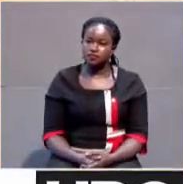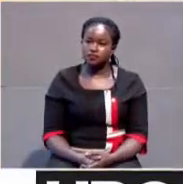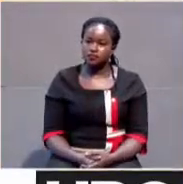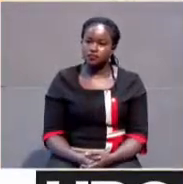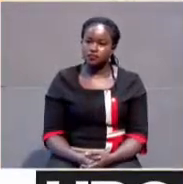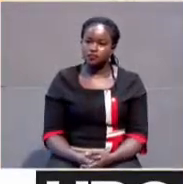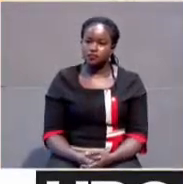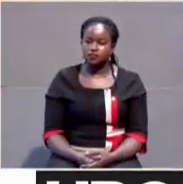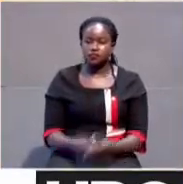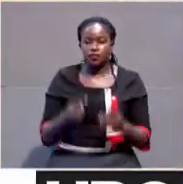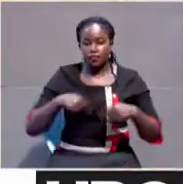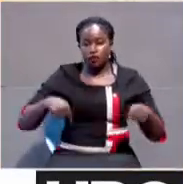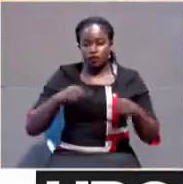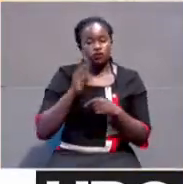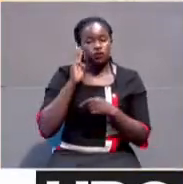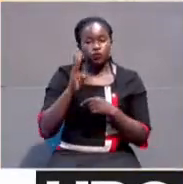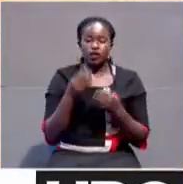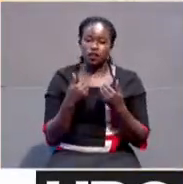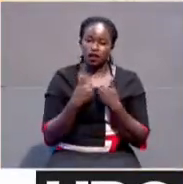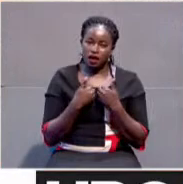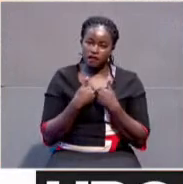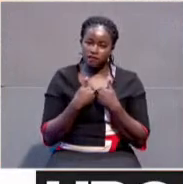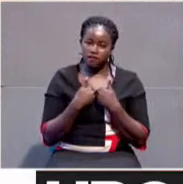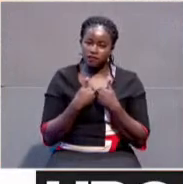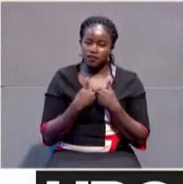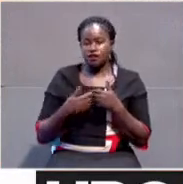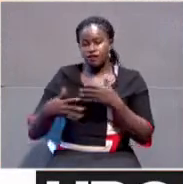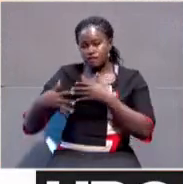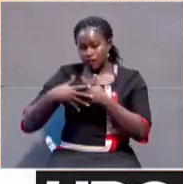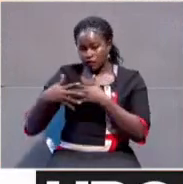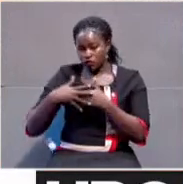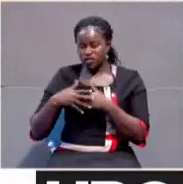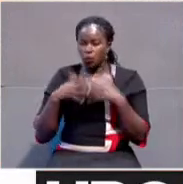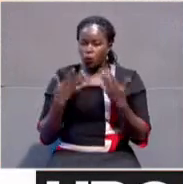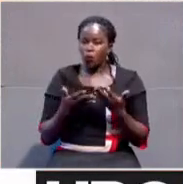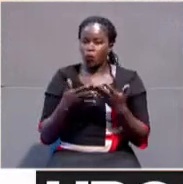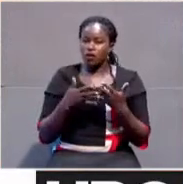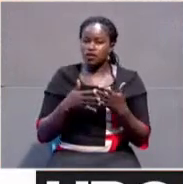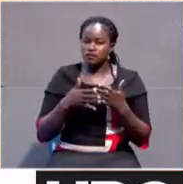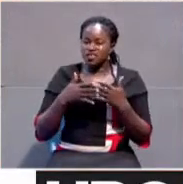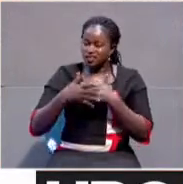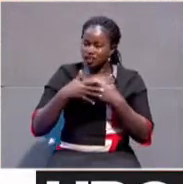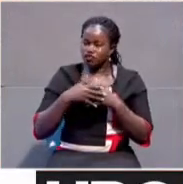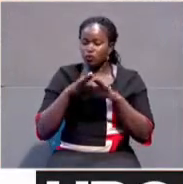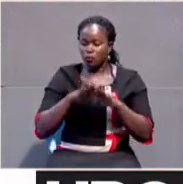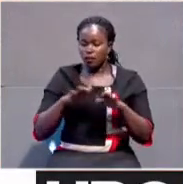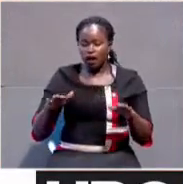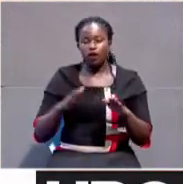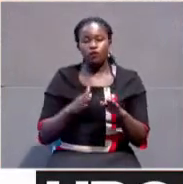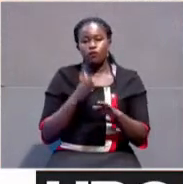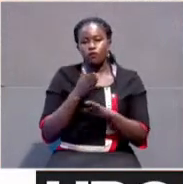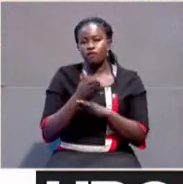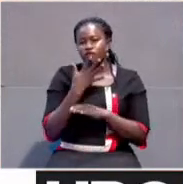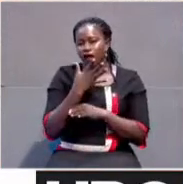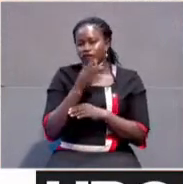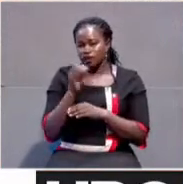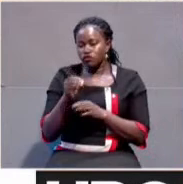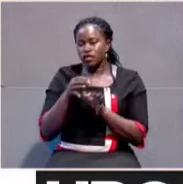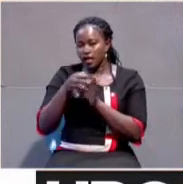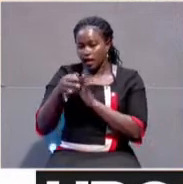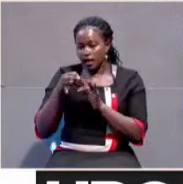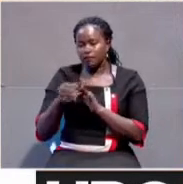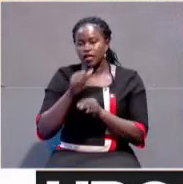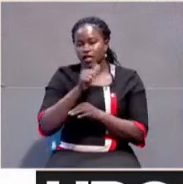We are going to have factory or industrial parks of at least 500 acres in